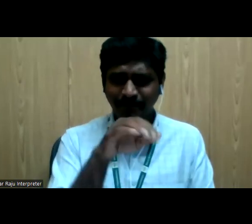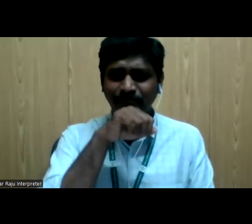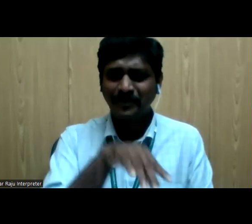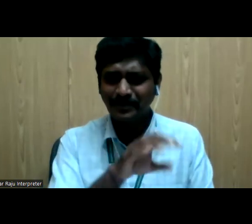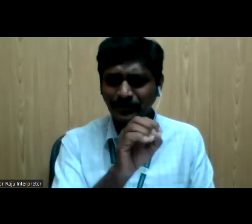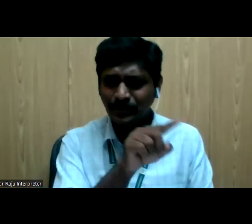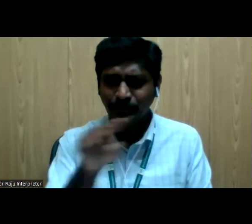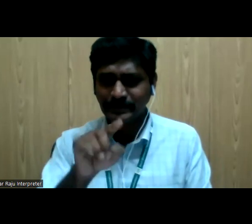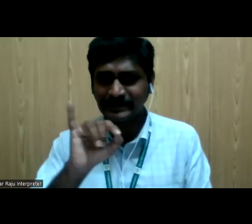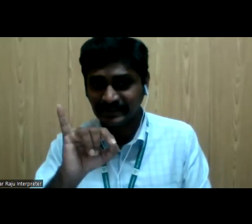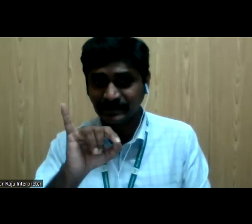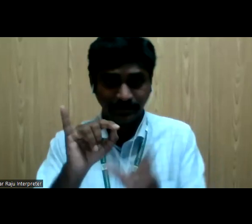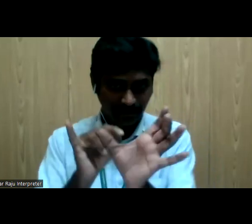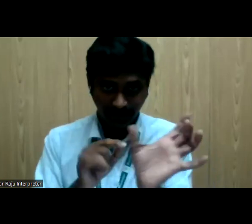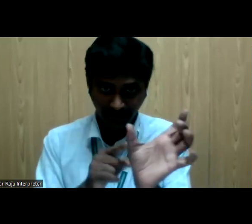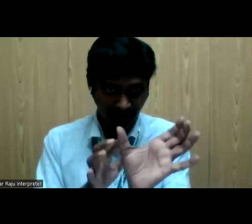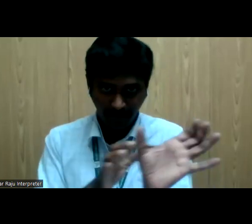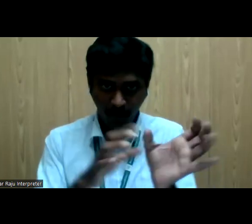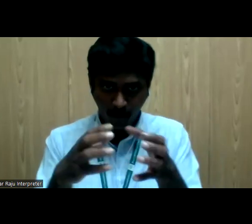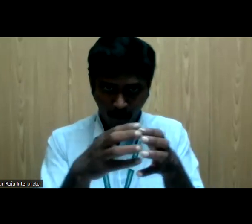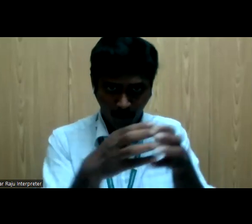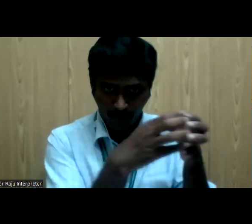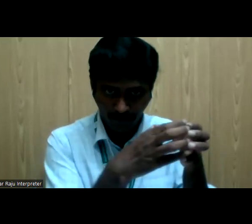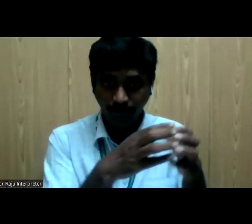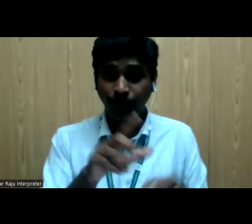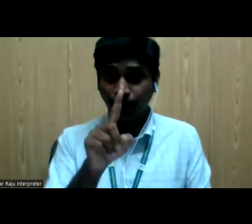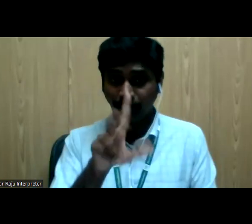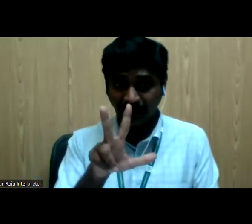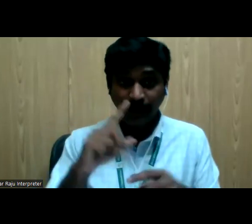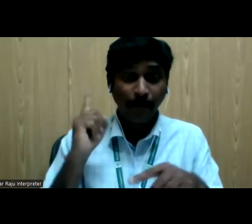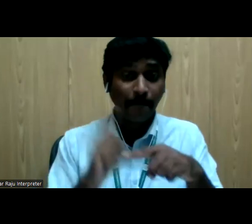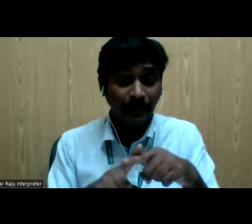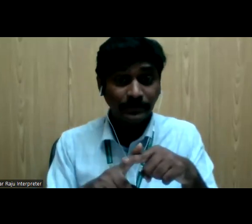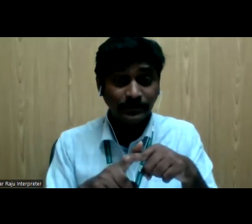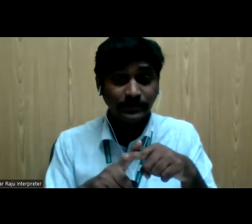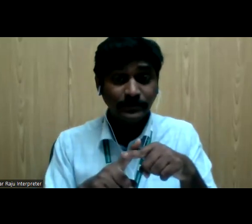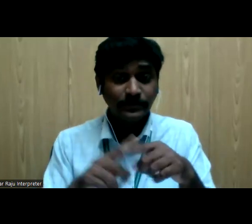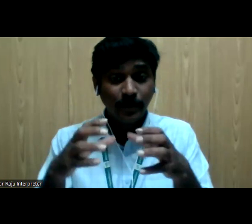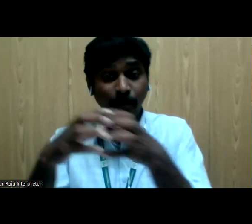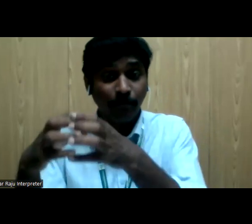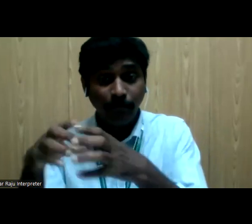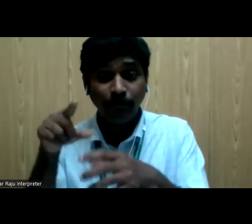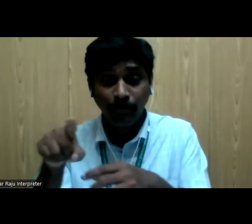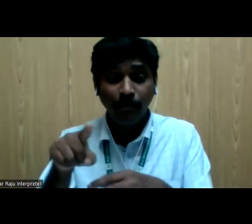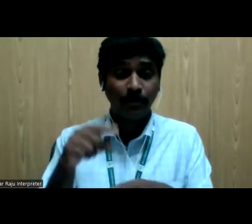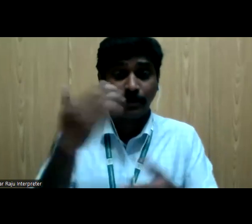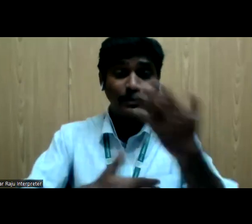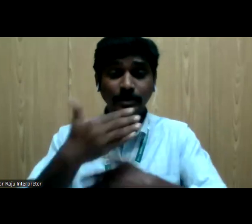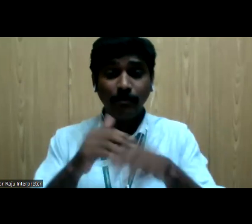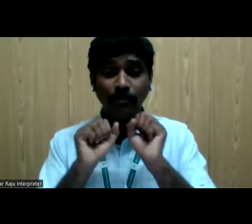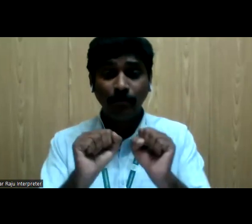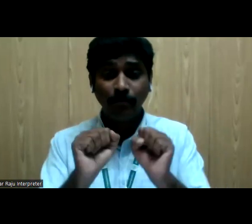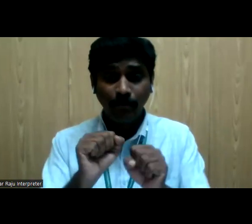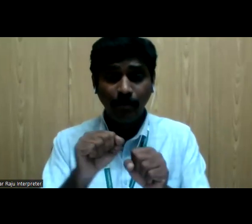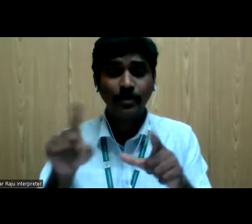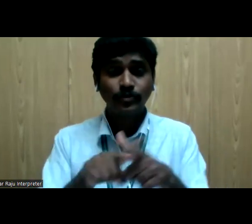the 18 plus age group, because we realize that when it comes to helping persons with disabilities with means of